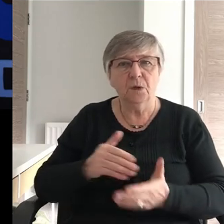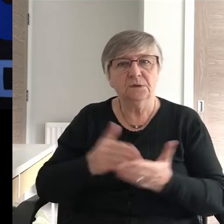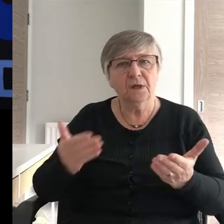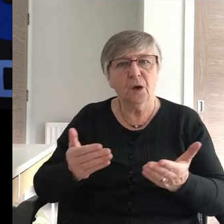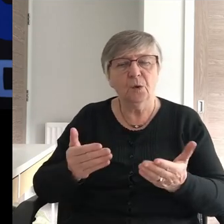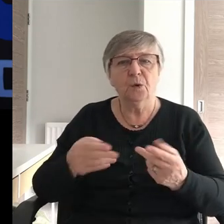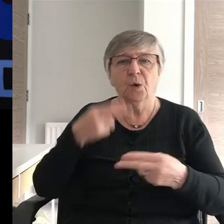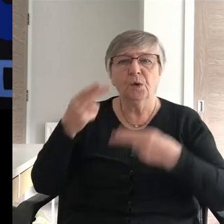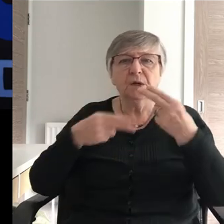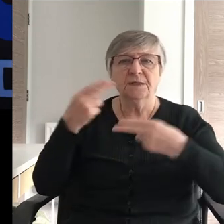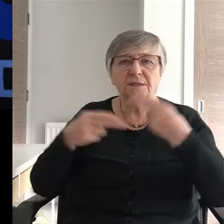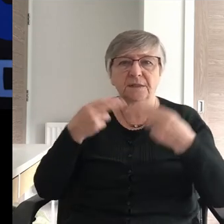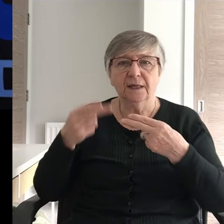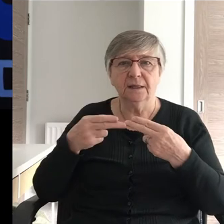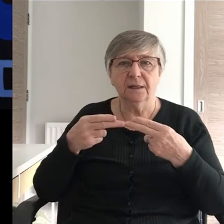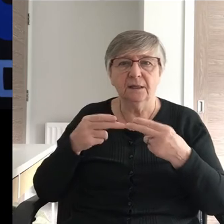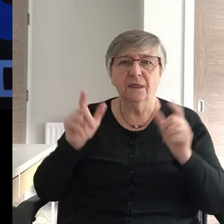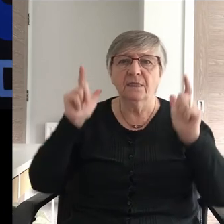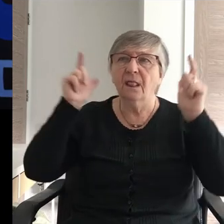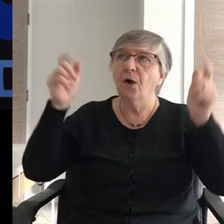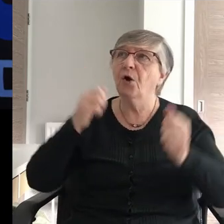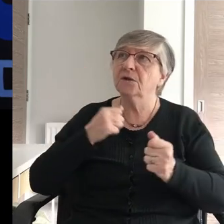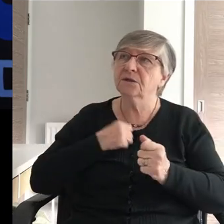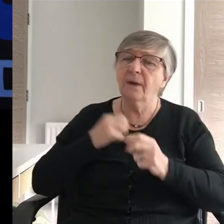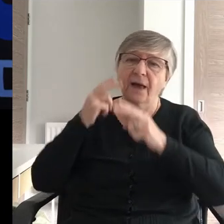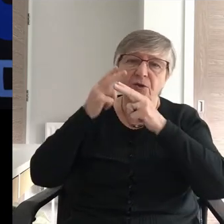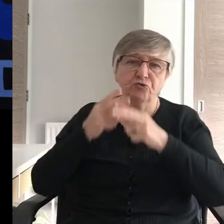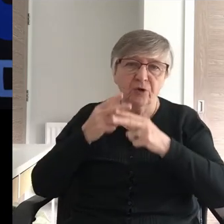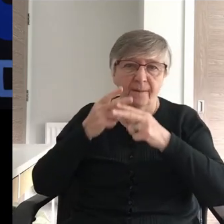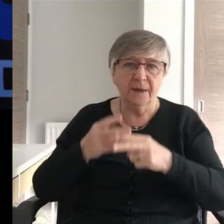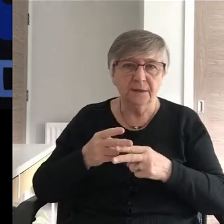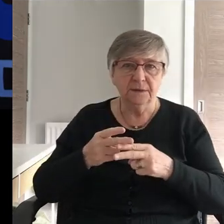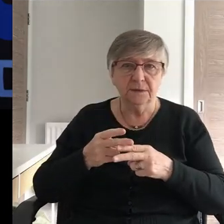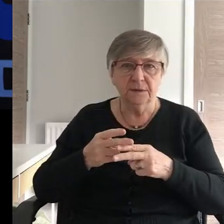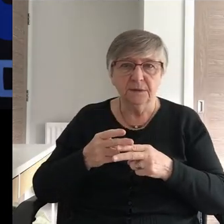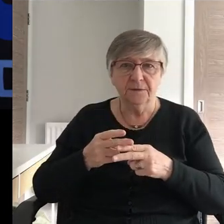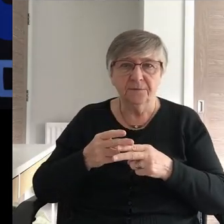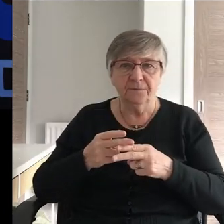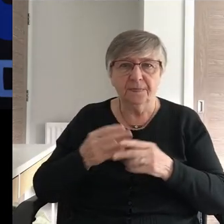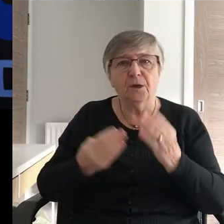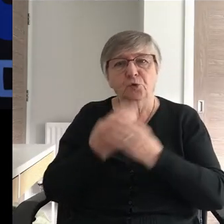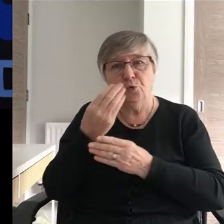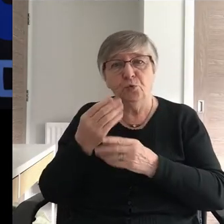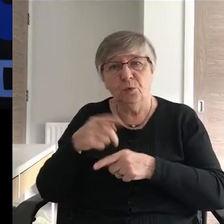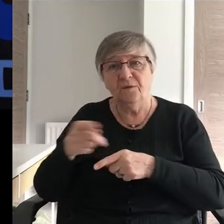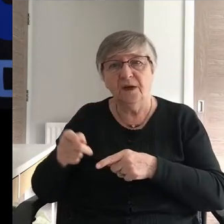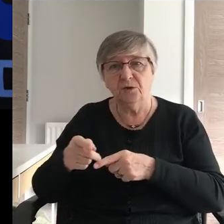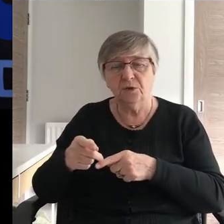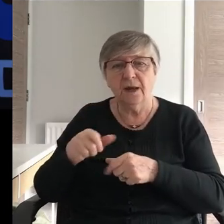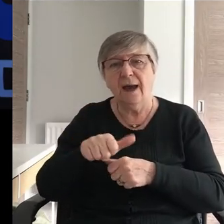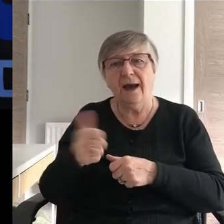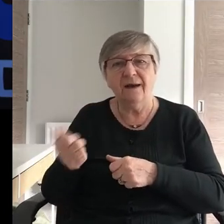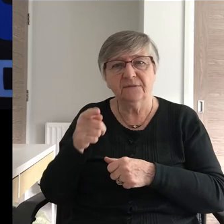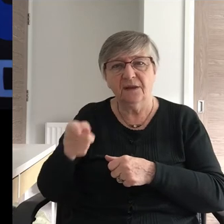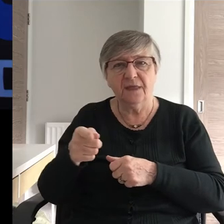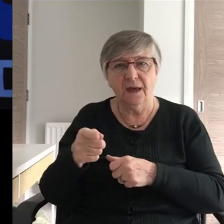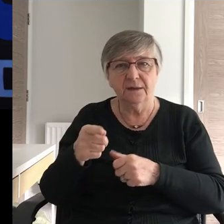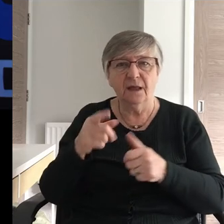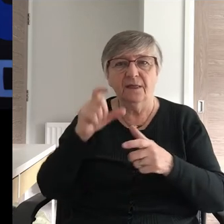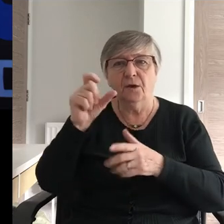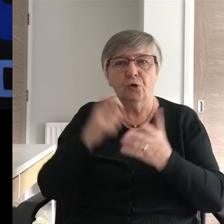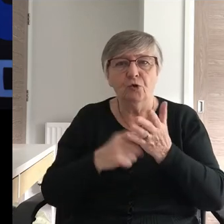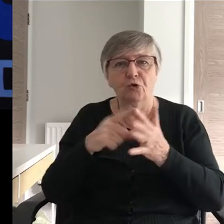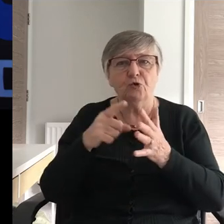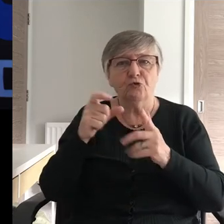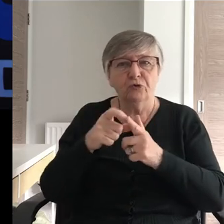We're now going to sing "The Lord's My Shepherd" in the more modern version, and after that we'll say the Apostles'